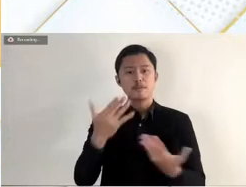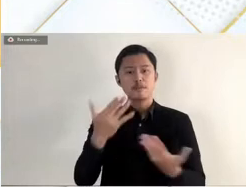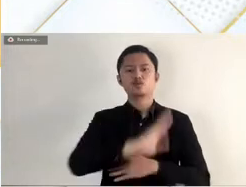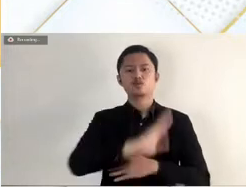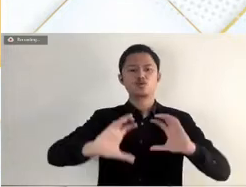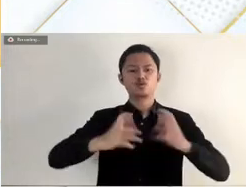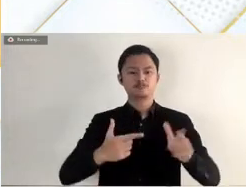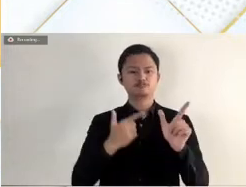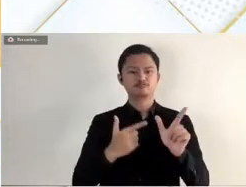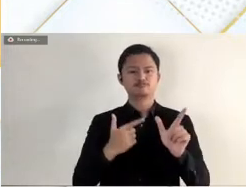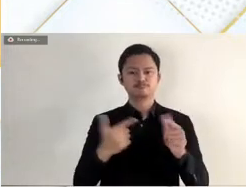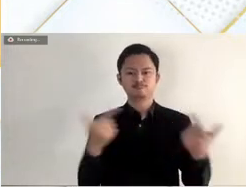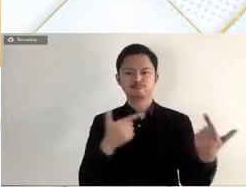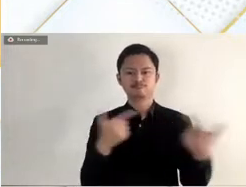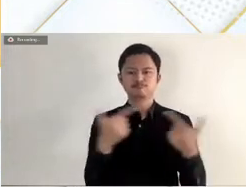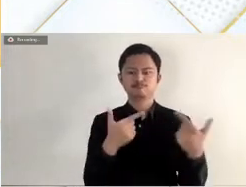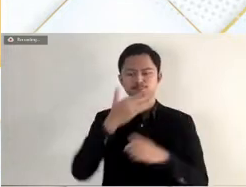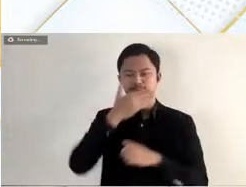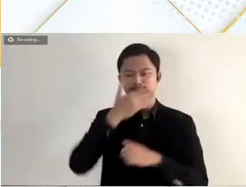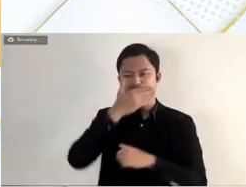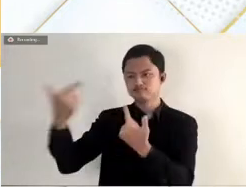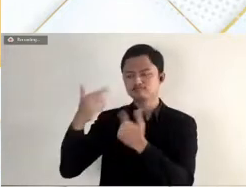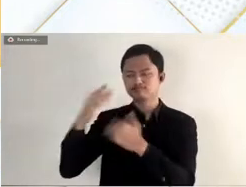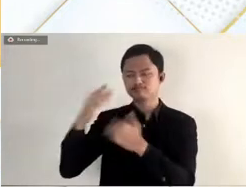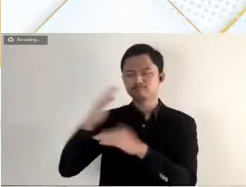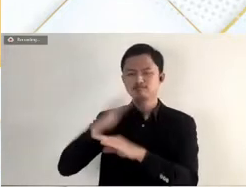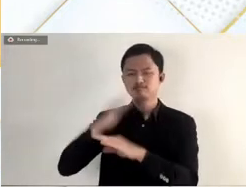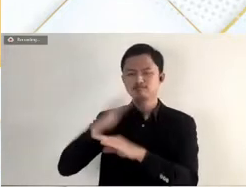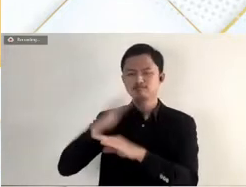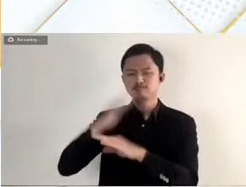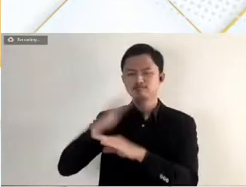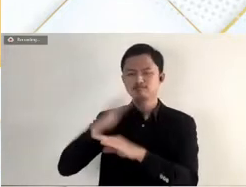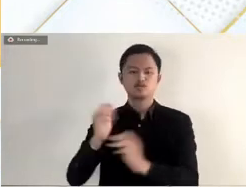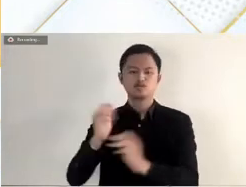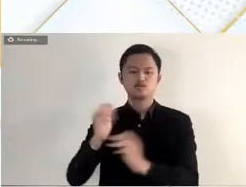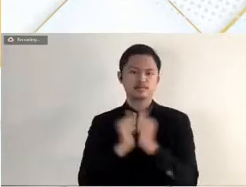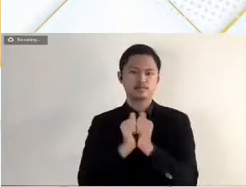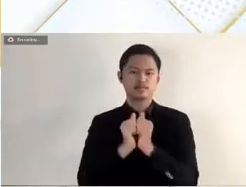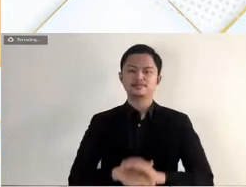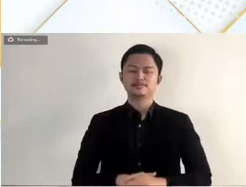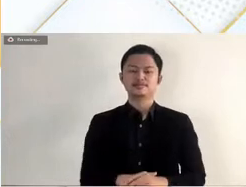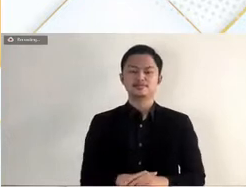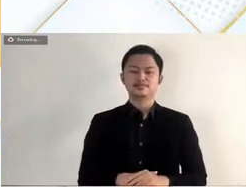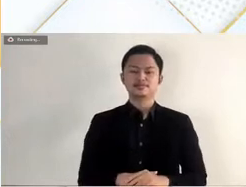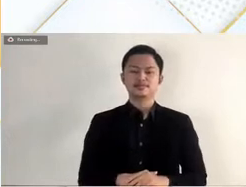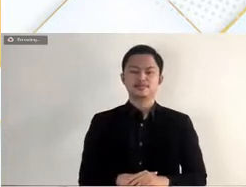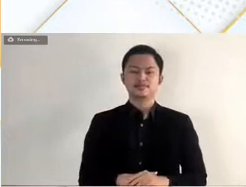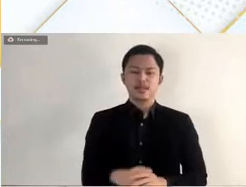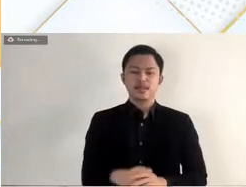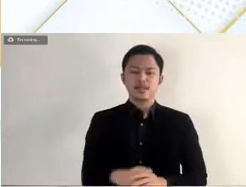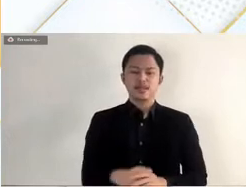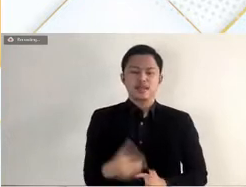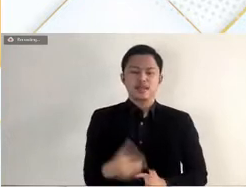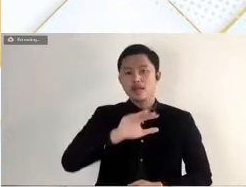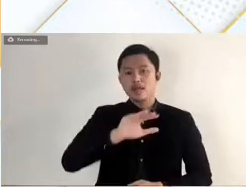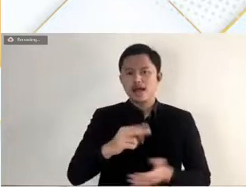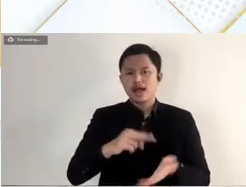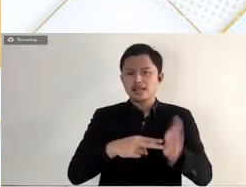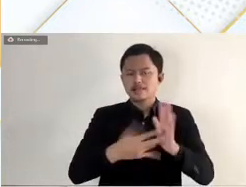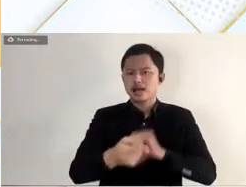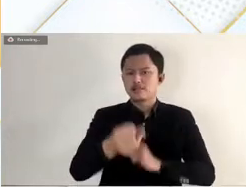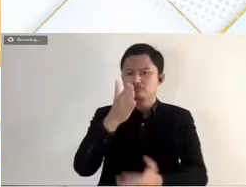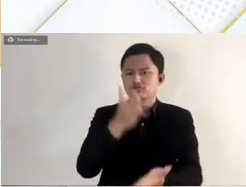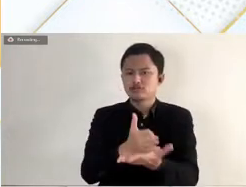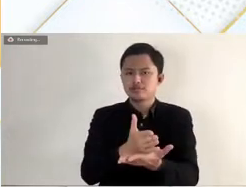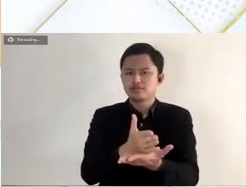mass destruction and terrorism. Our leaders have continued to say that there should be no pause in